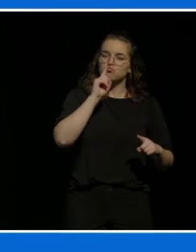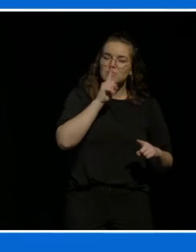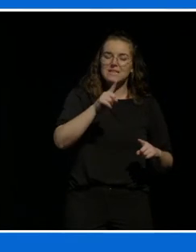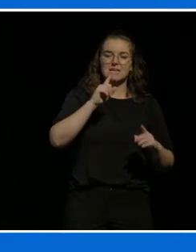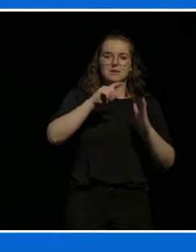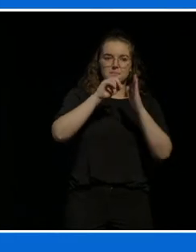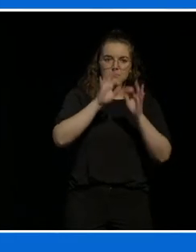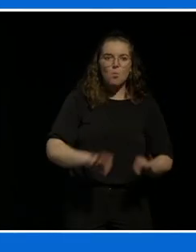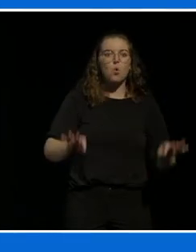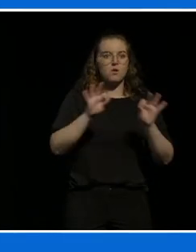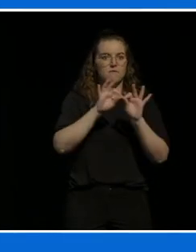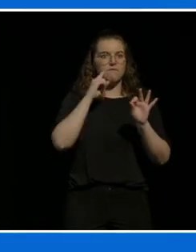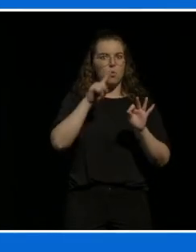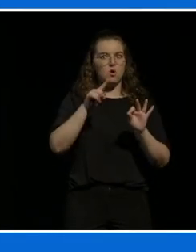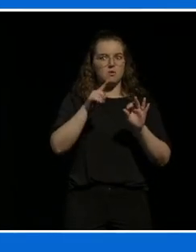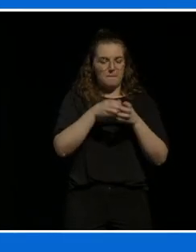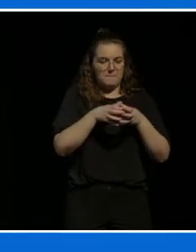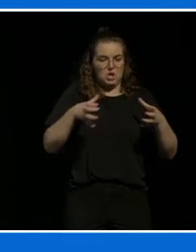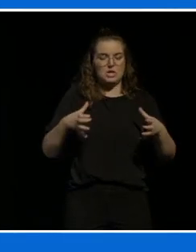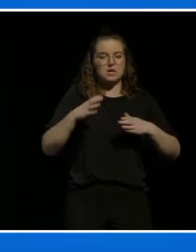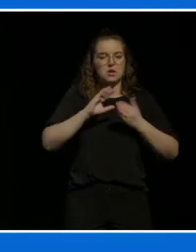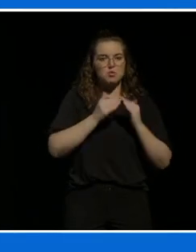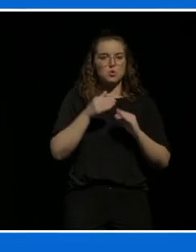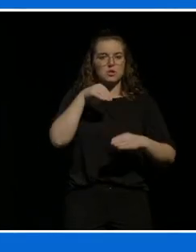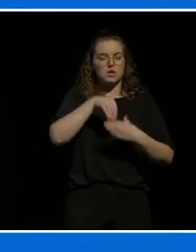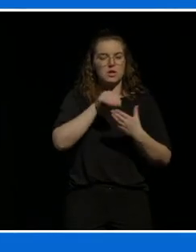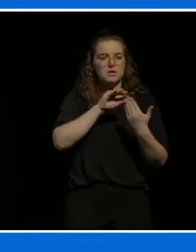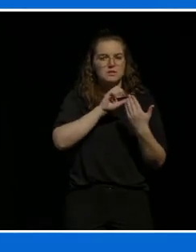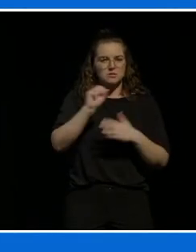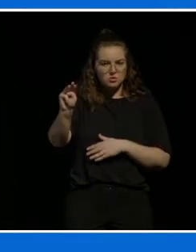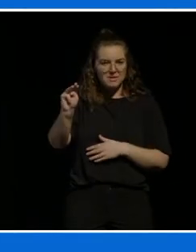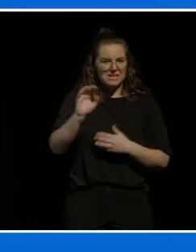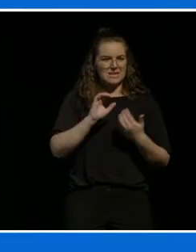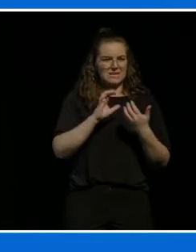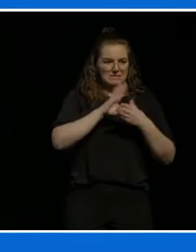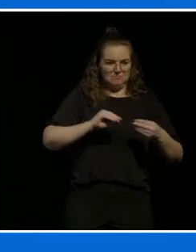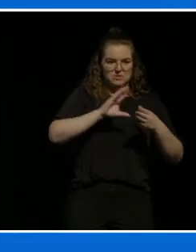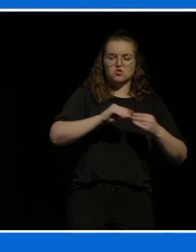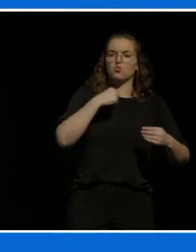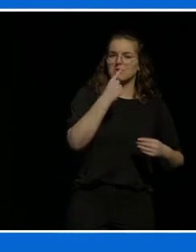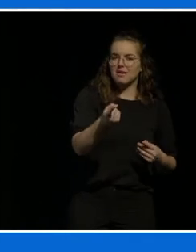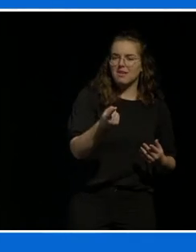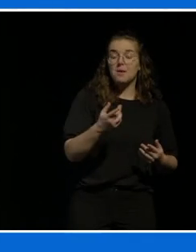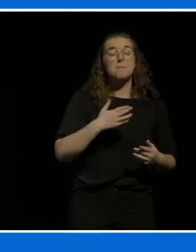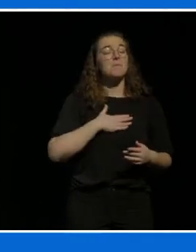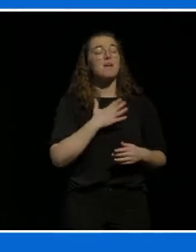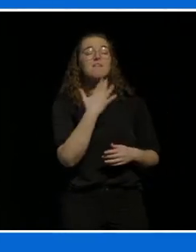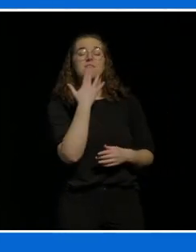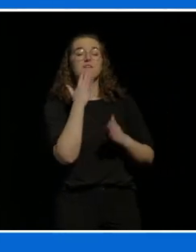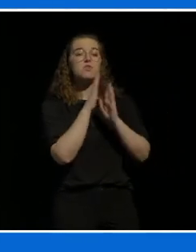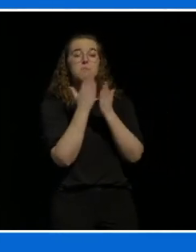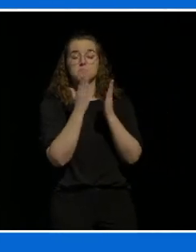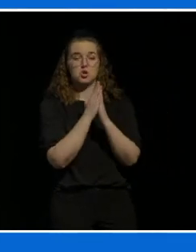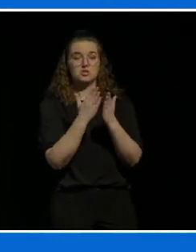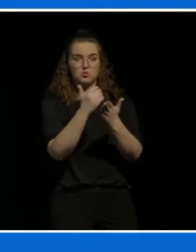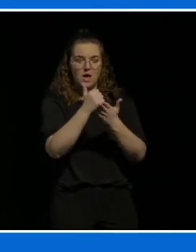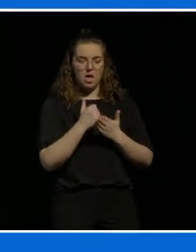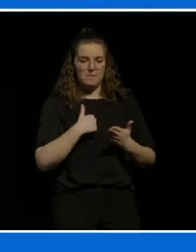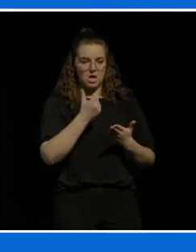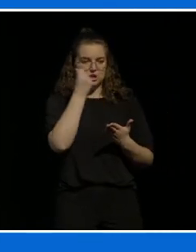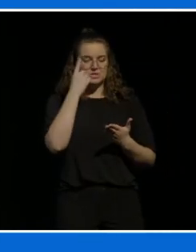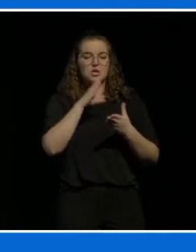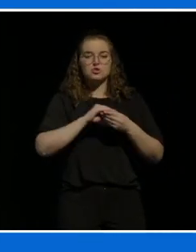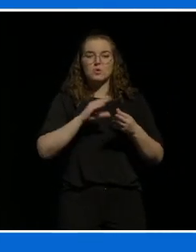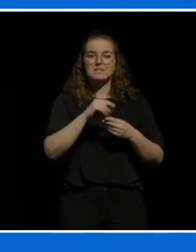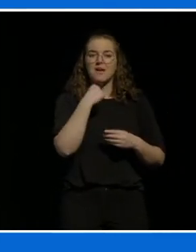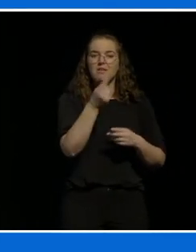that story. And I don't think we learn enough about how do we actually create stories. So one of my favorite books I've ever read that helped me with storytelling was called